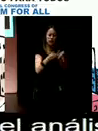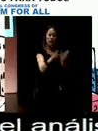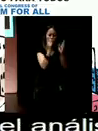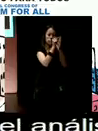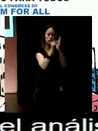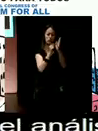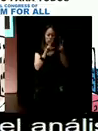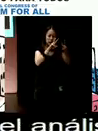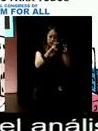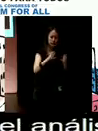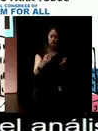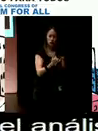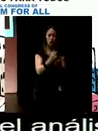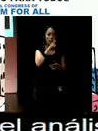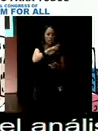in the itinerary,